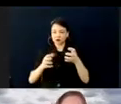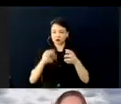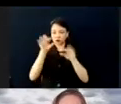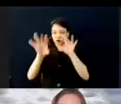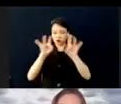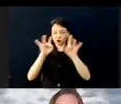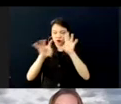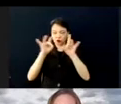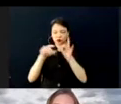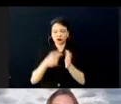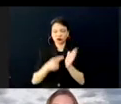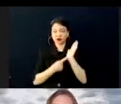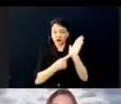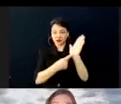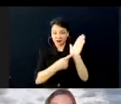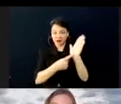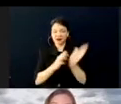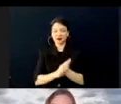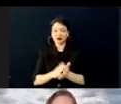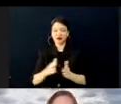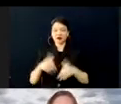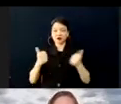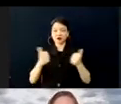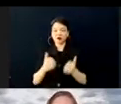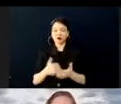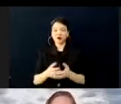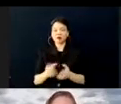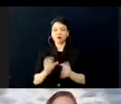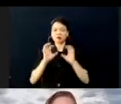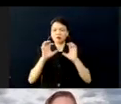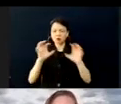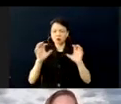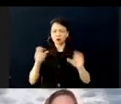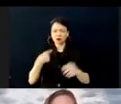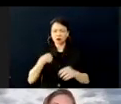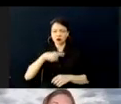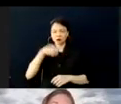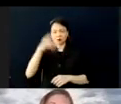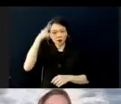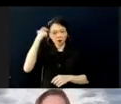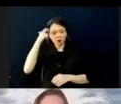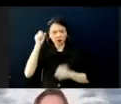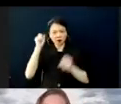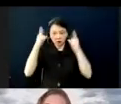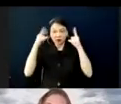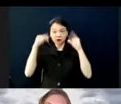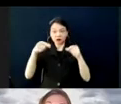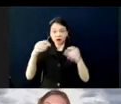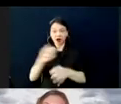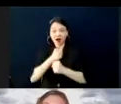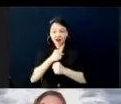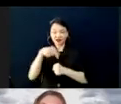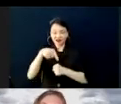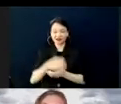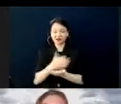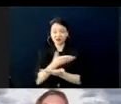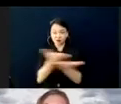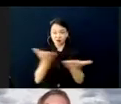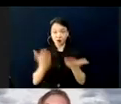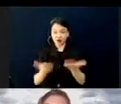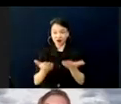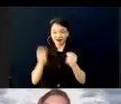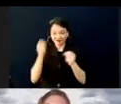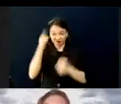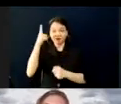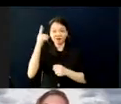I learned when writing the white paper. I was really surprised by these results, and I think some of you will be too. It turns out the single biggest predictor of whether